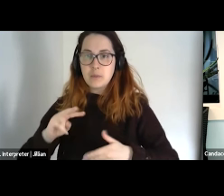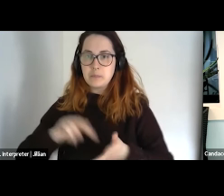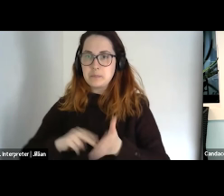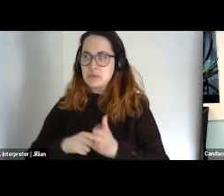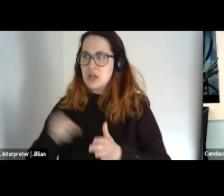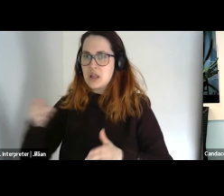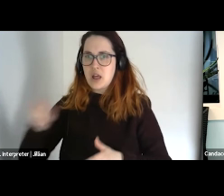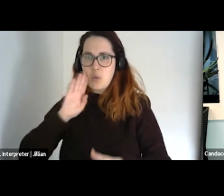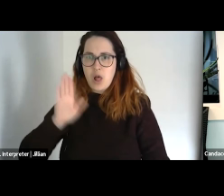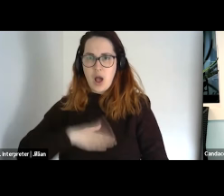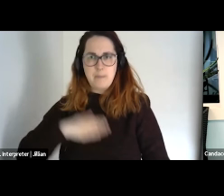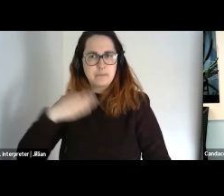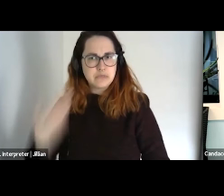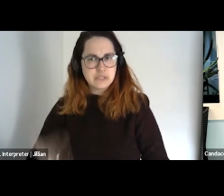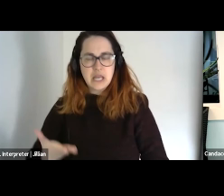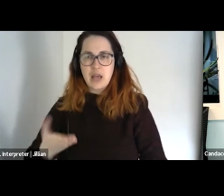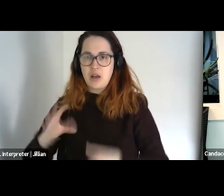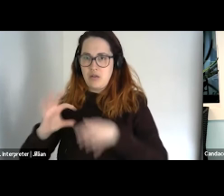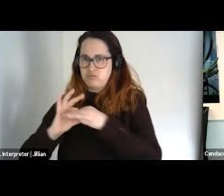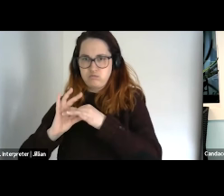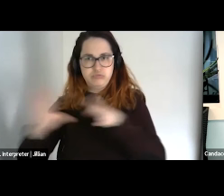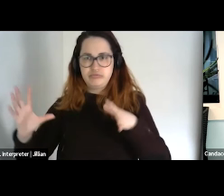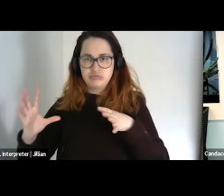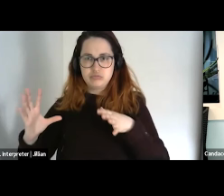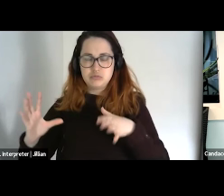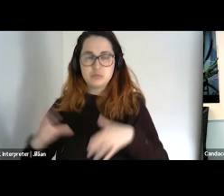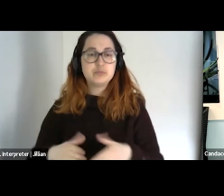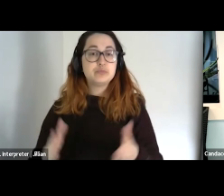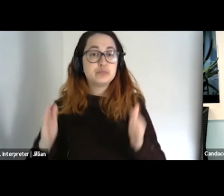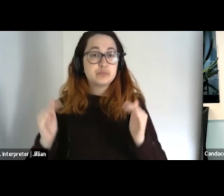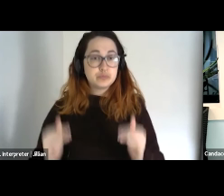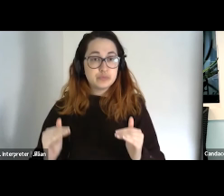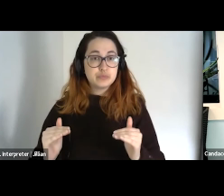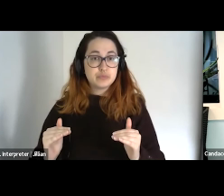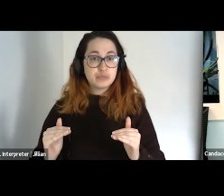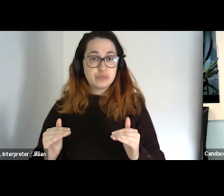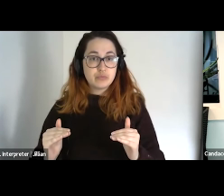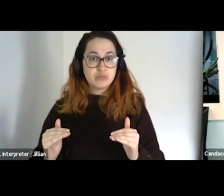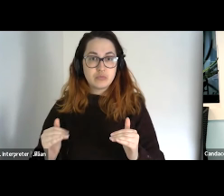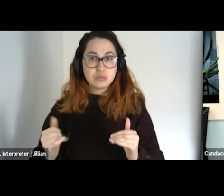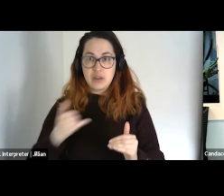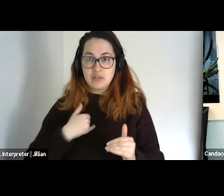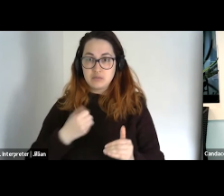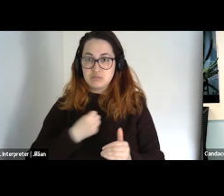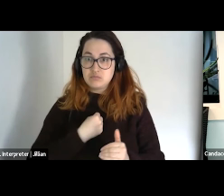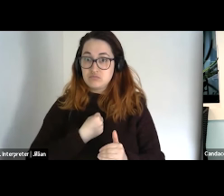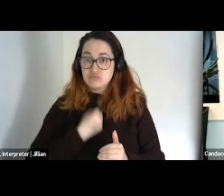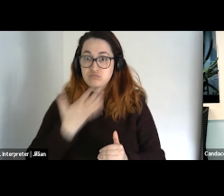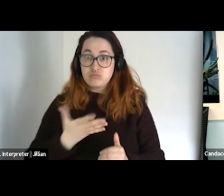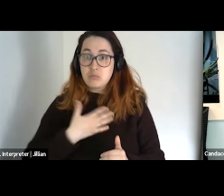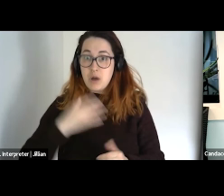relationship. That's definitely an unassertive thought. It'll be terribly embarrassing if I say what I think.